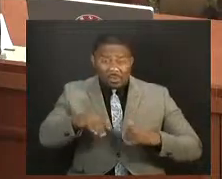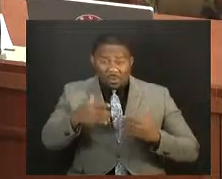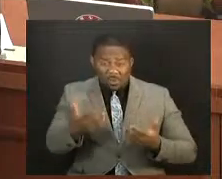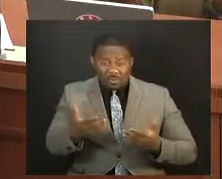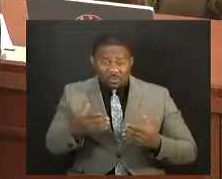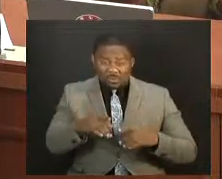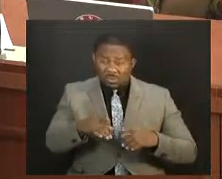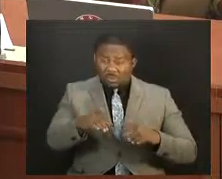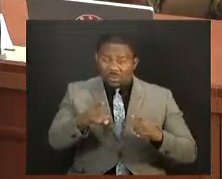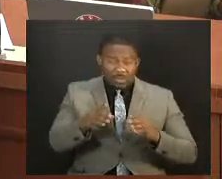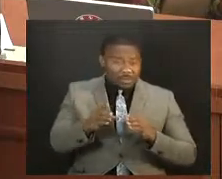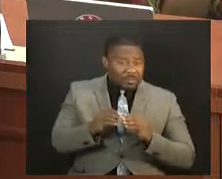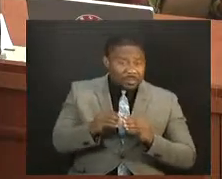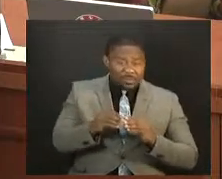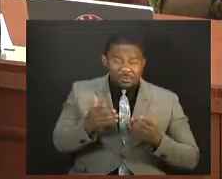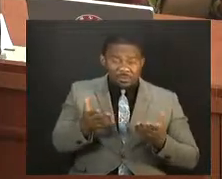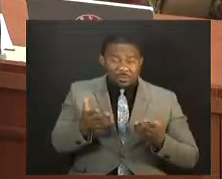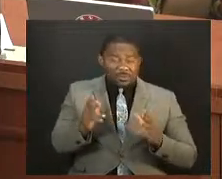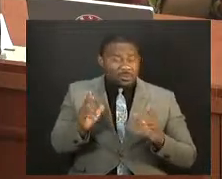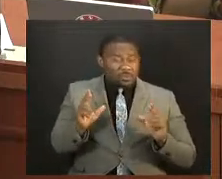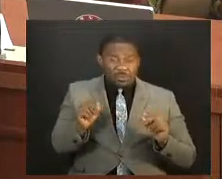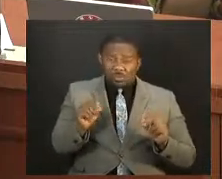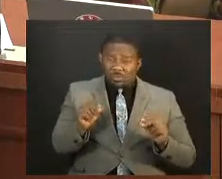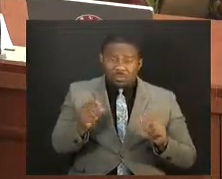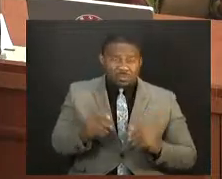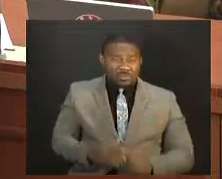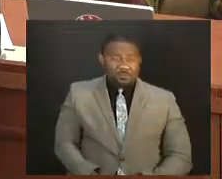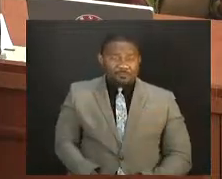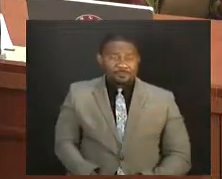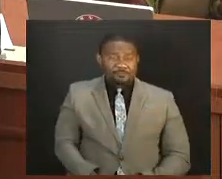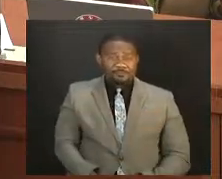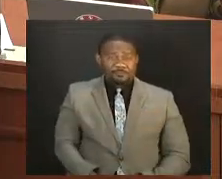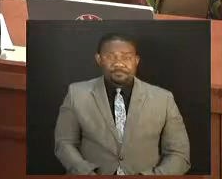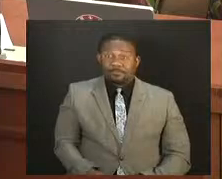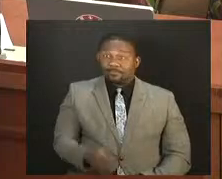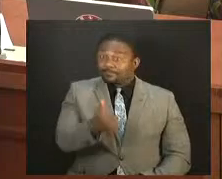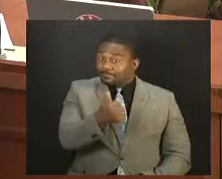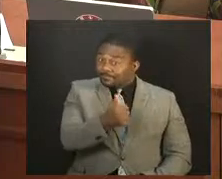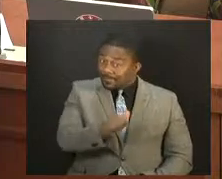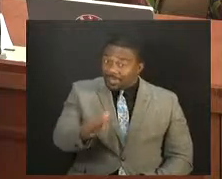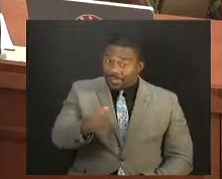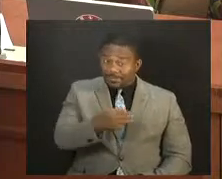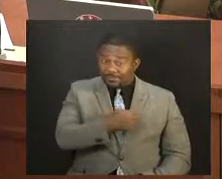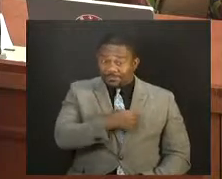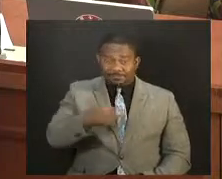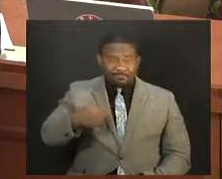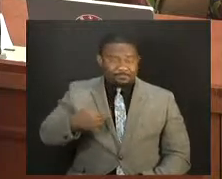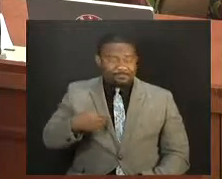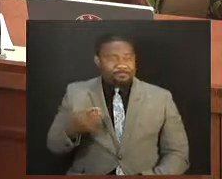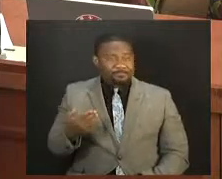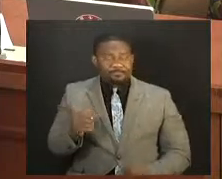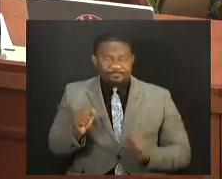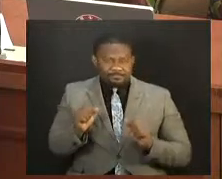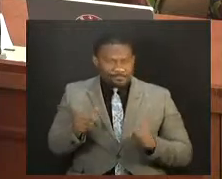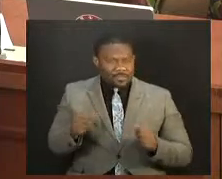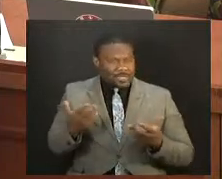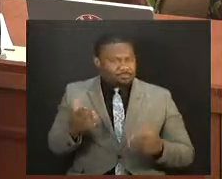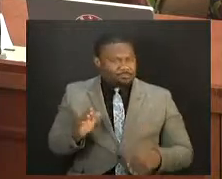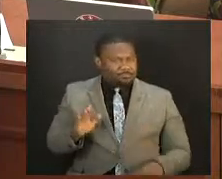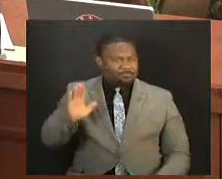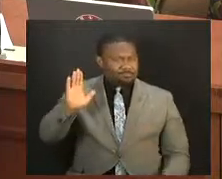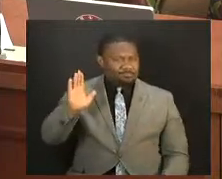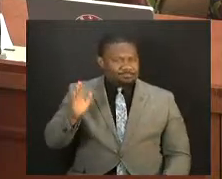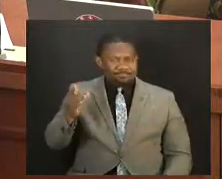of the House. In this House, any member, by our standing orders,